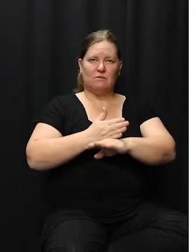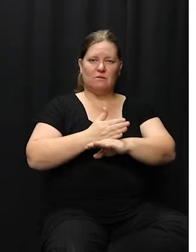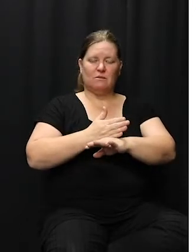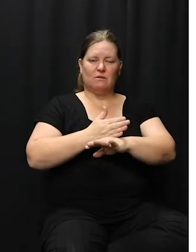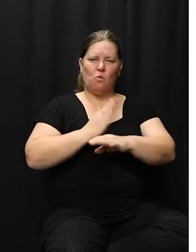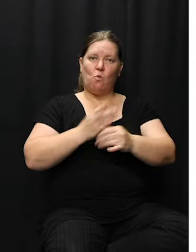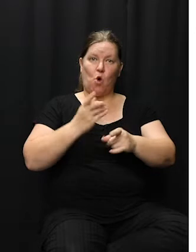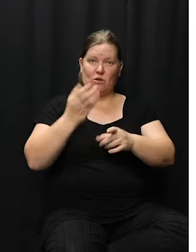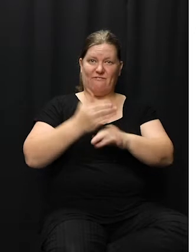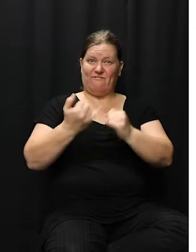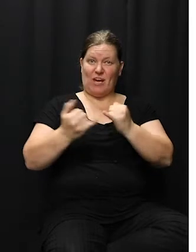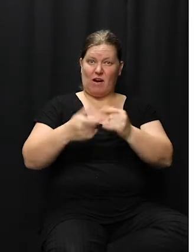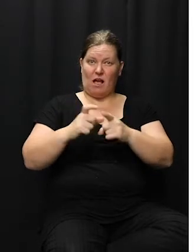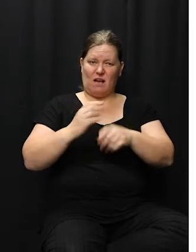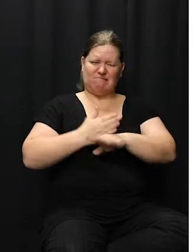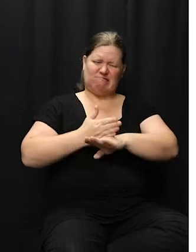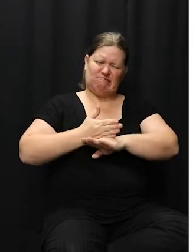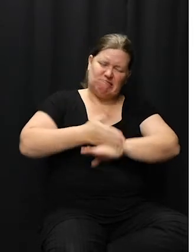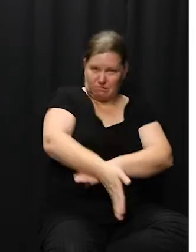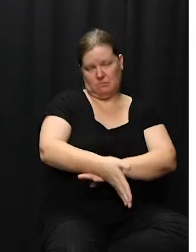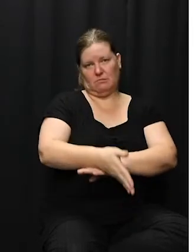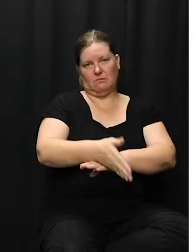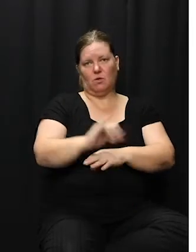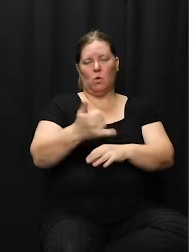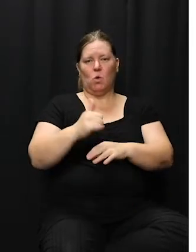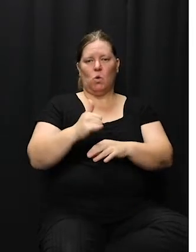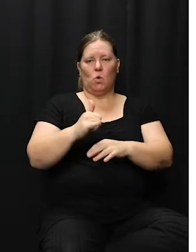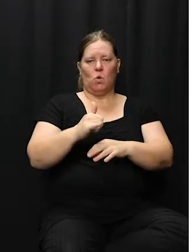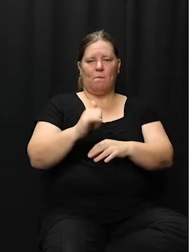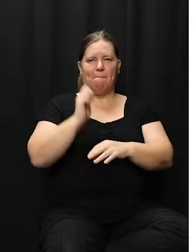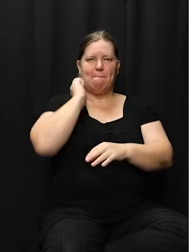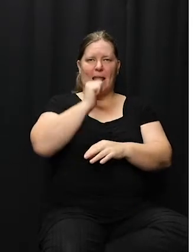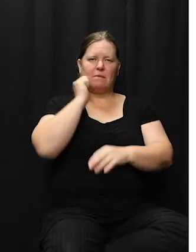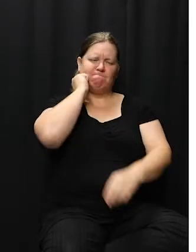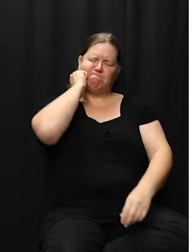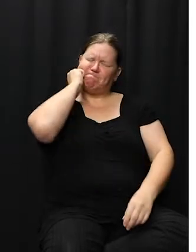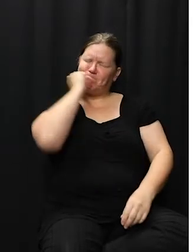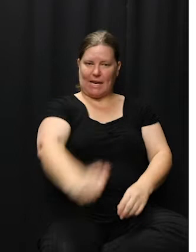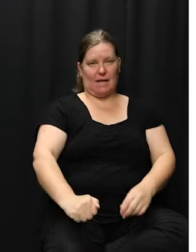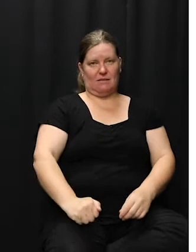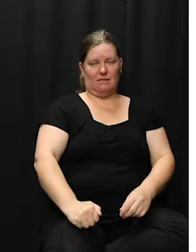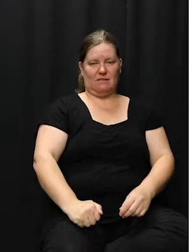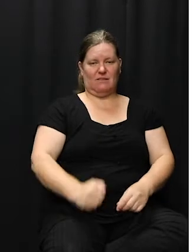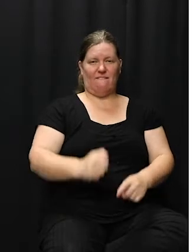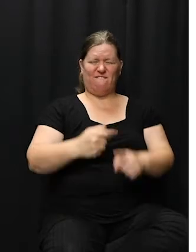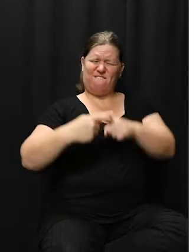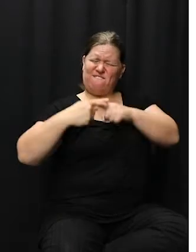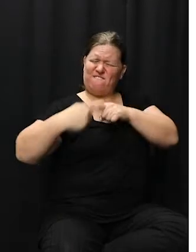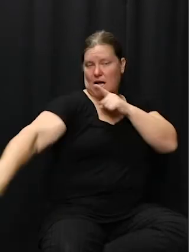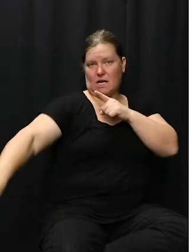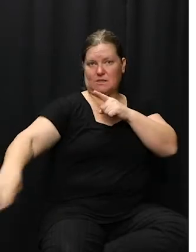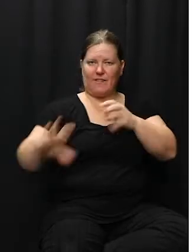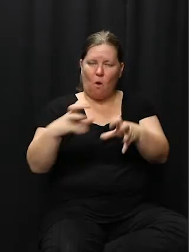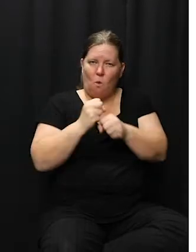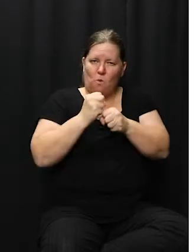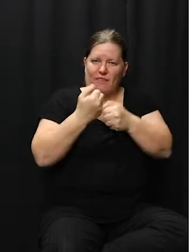work or work really hard would be like this. Black or black, it was so black. It